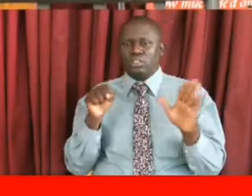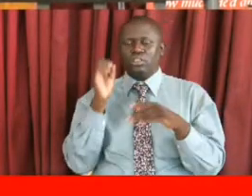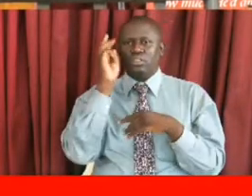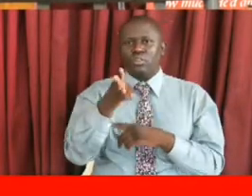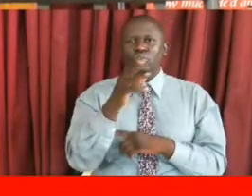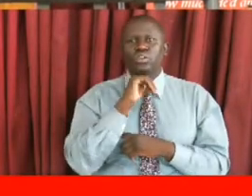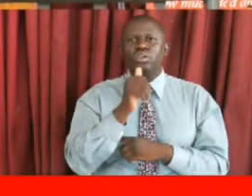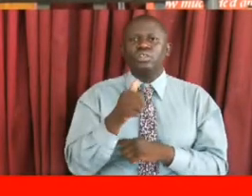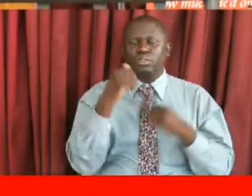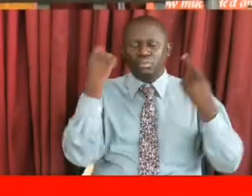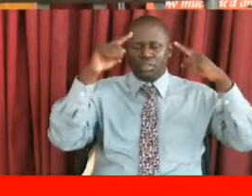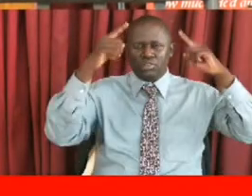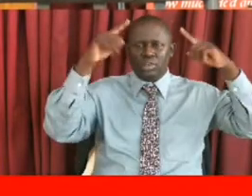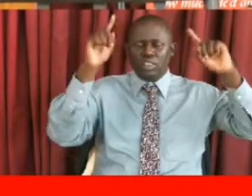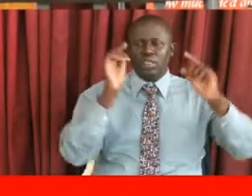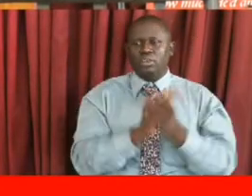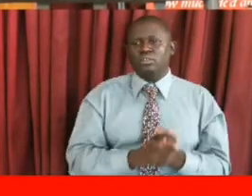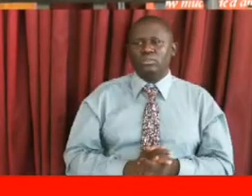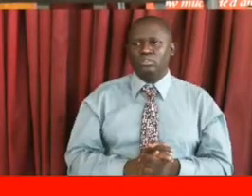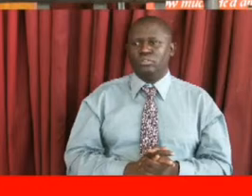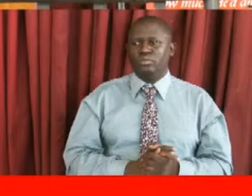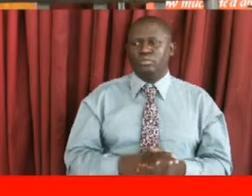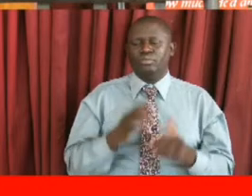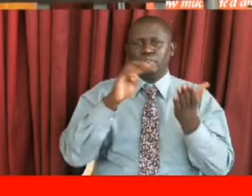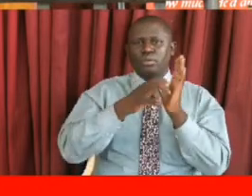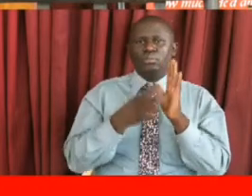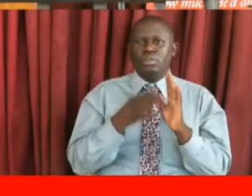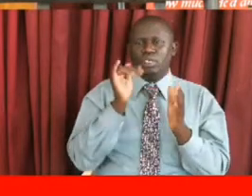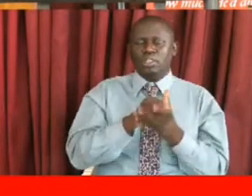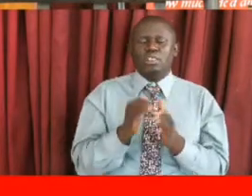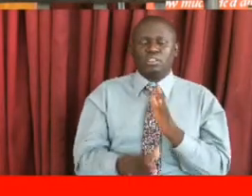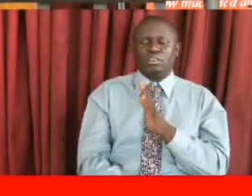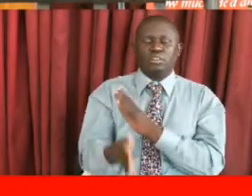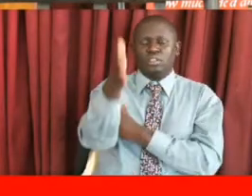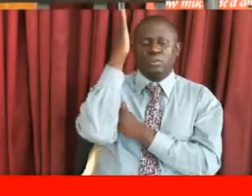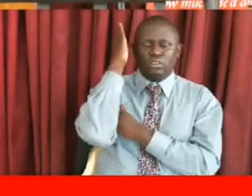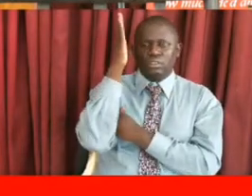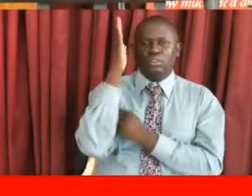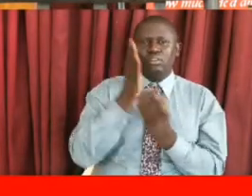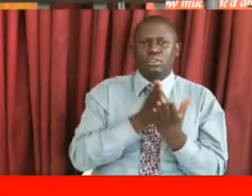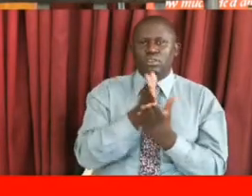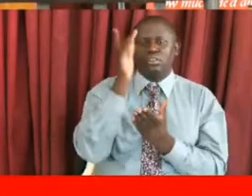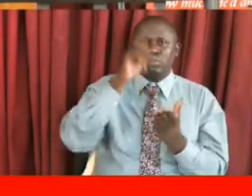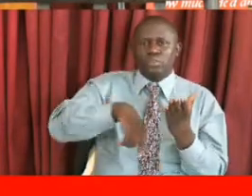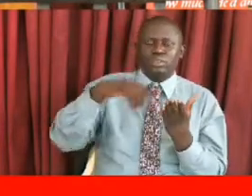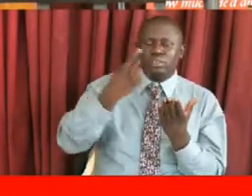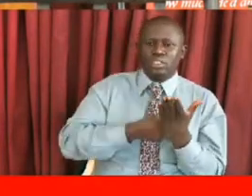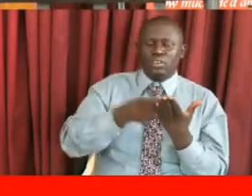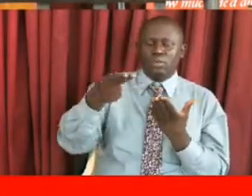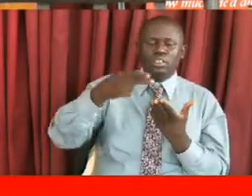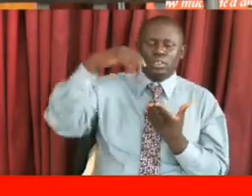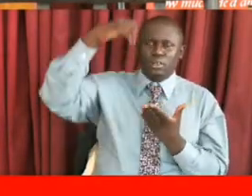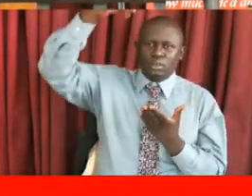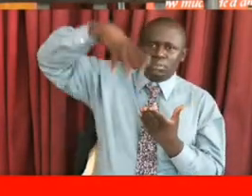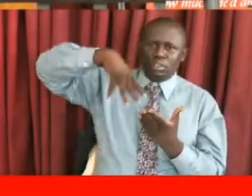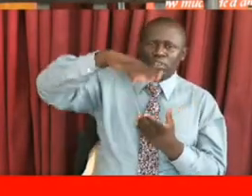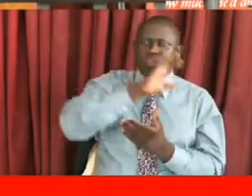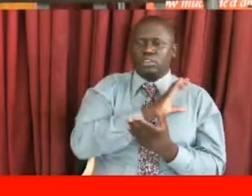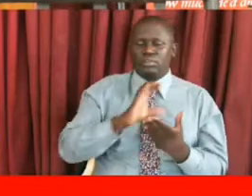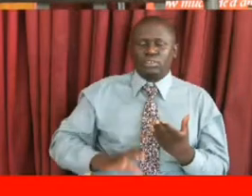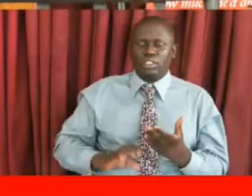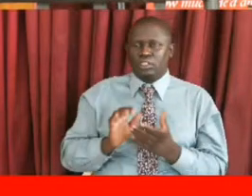you to the recognition of the divine presence of Christ being